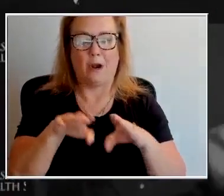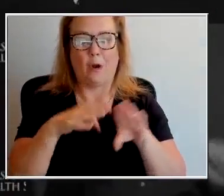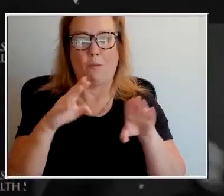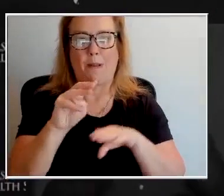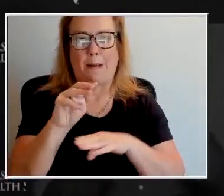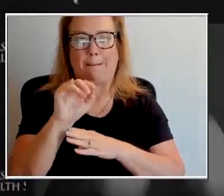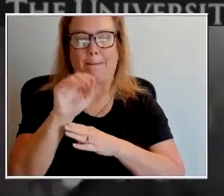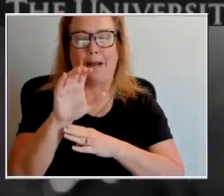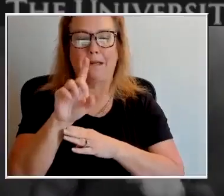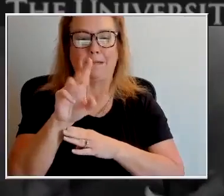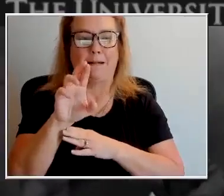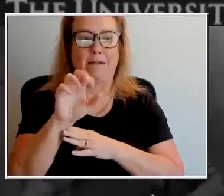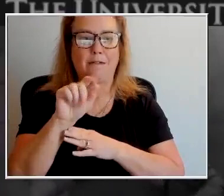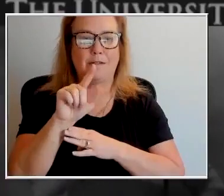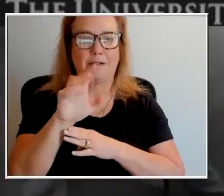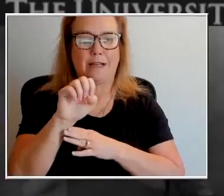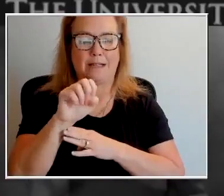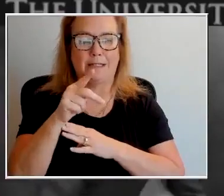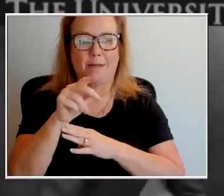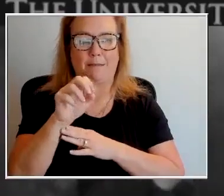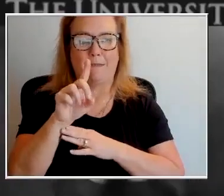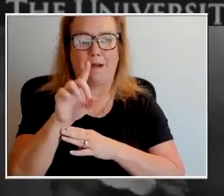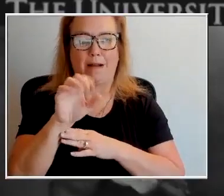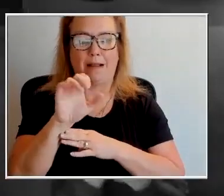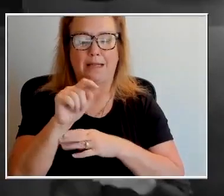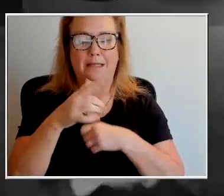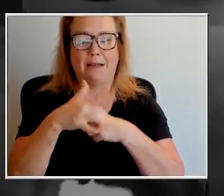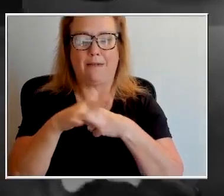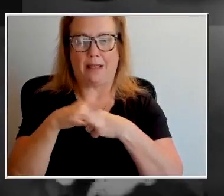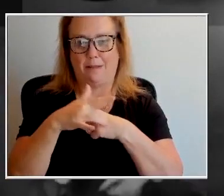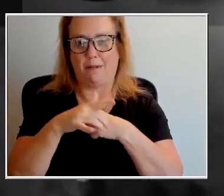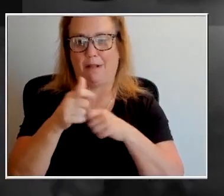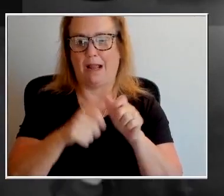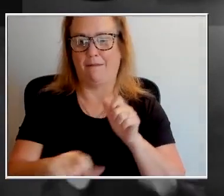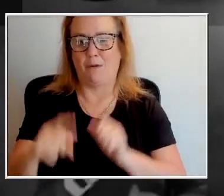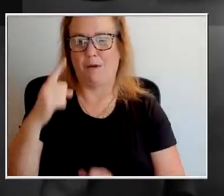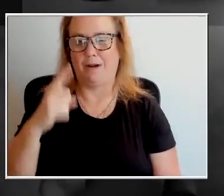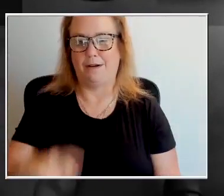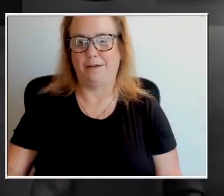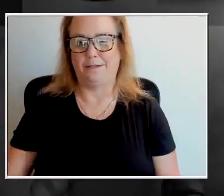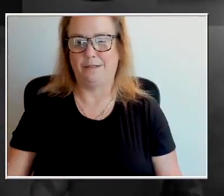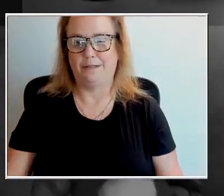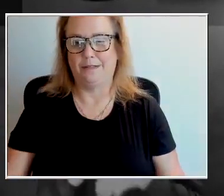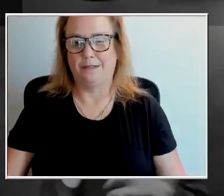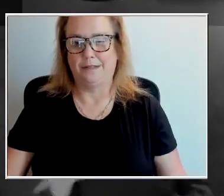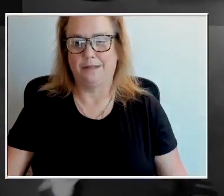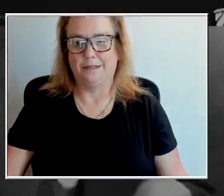Dr. Stites podcasts. Now everywhere podcasts are available.